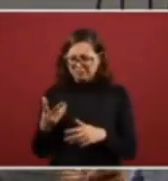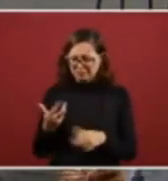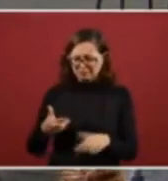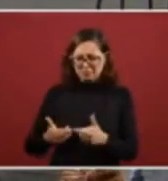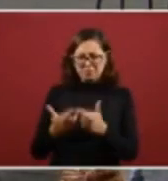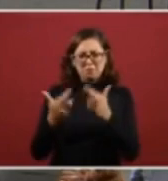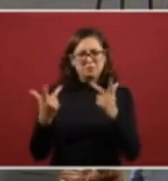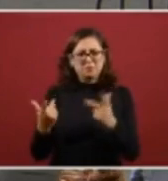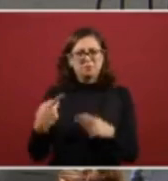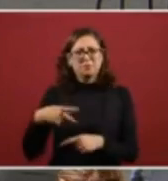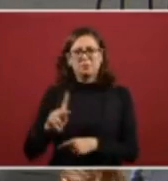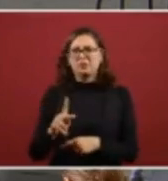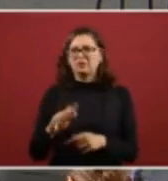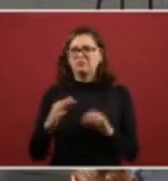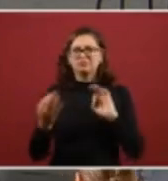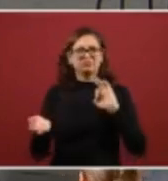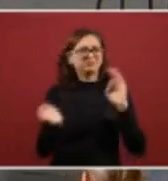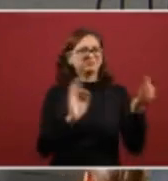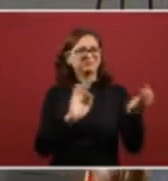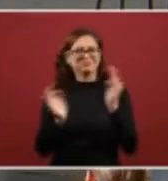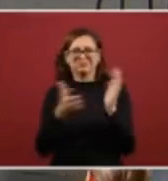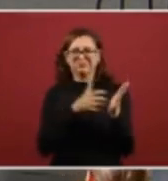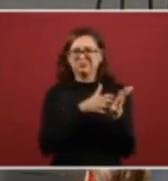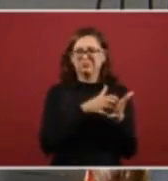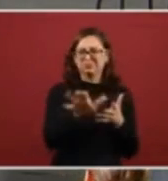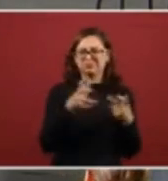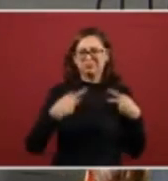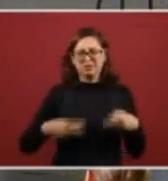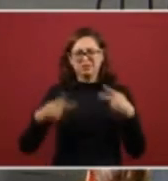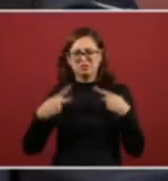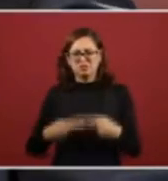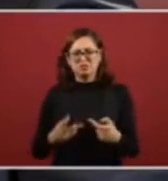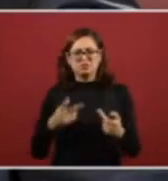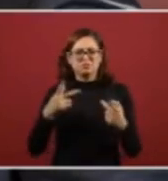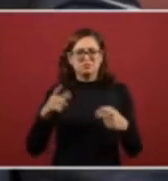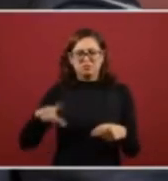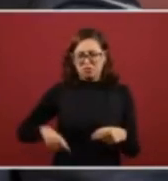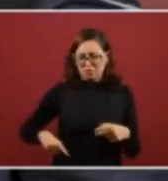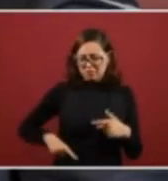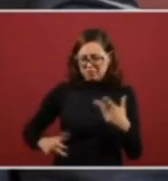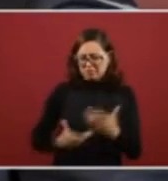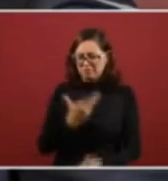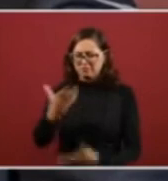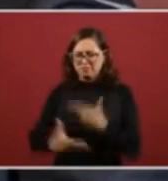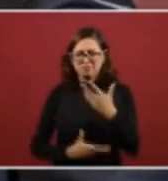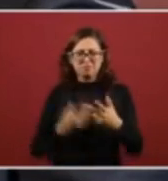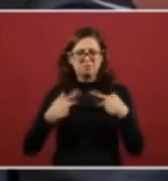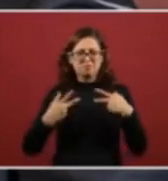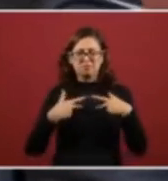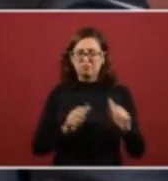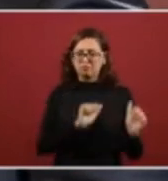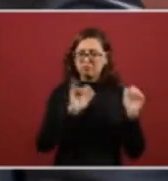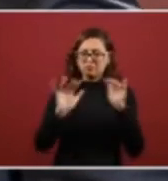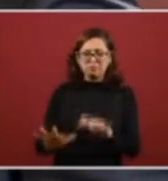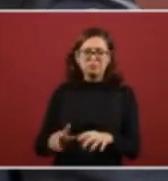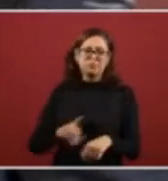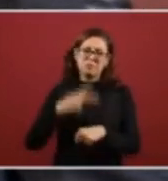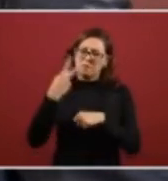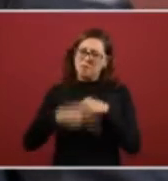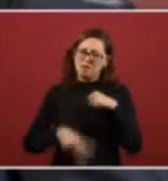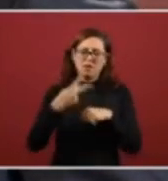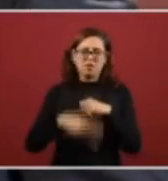at risk, you know, to help people. And those that are doing this are putting everybody at risk, thousands of